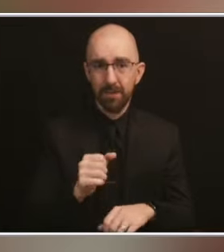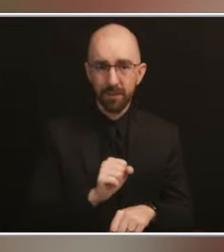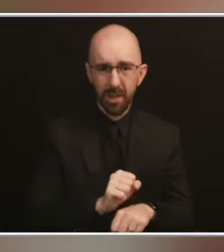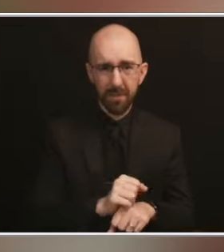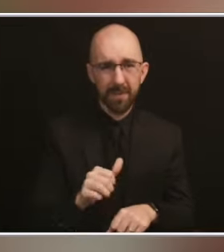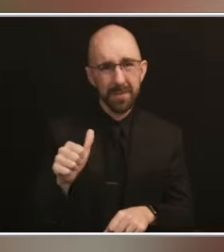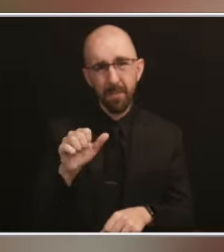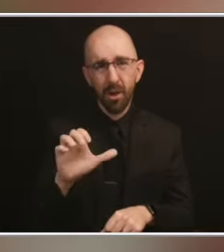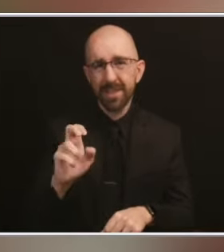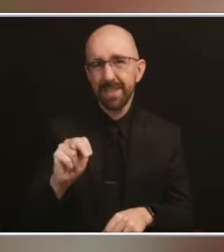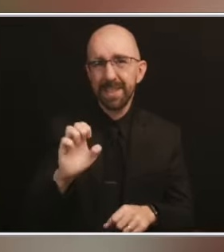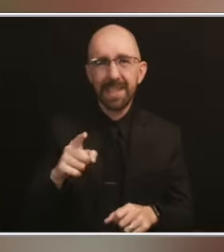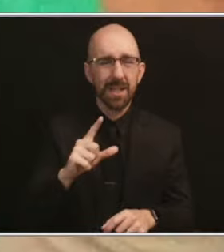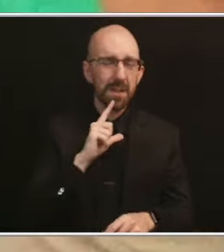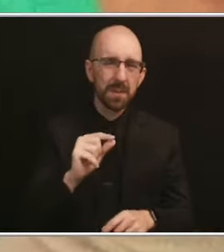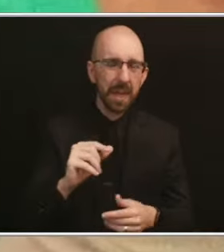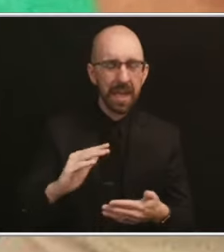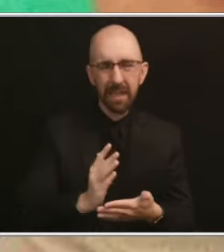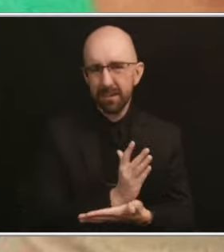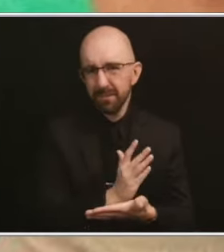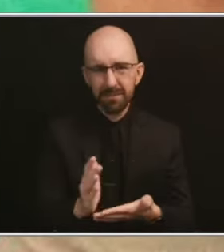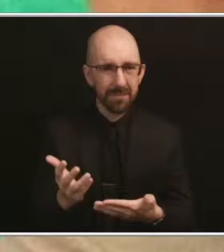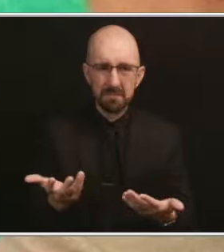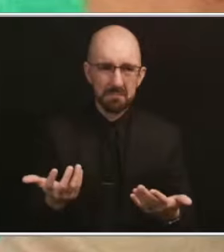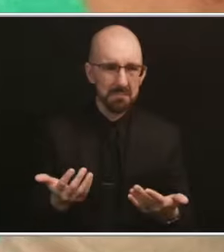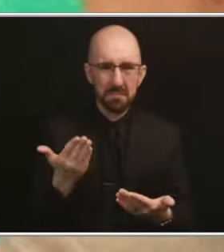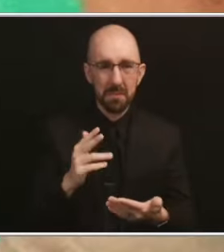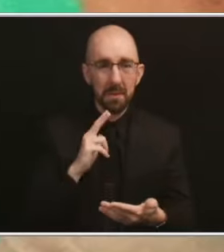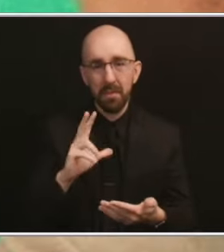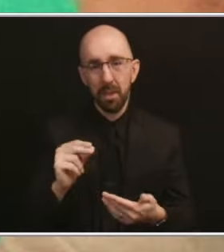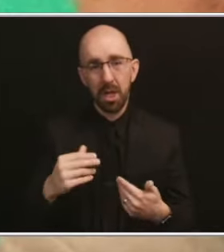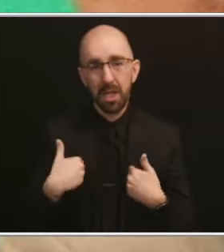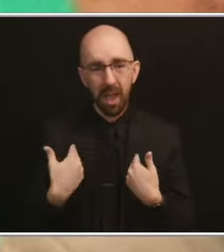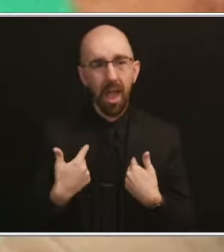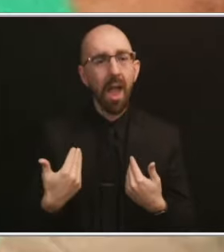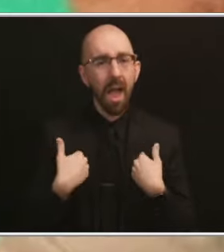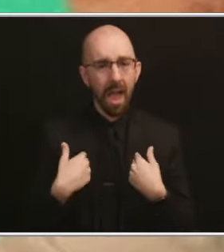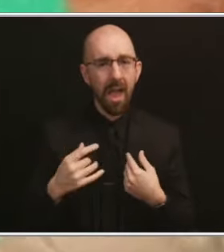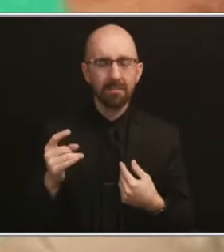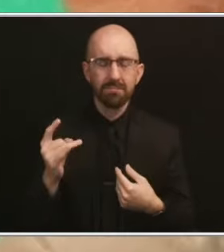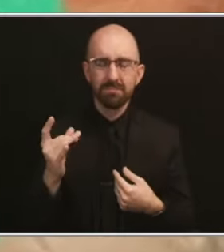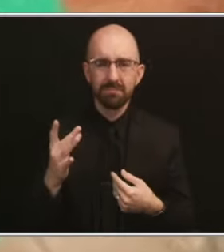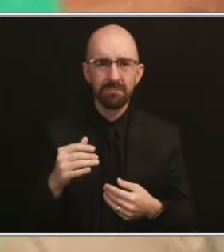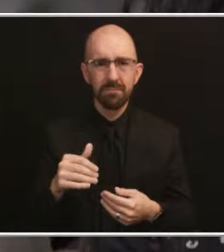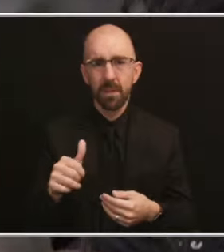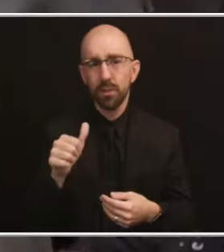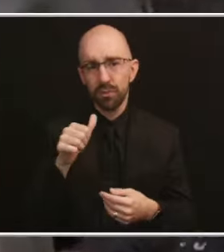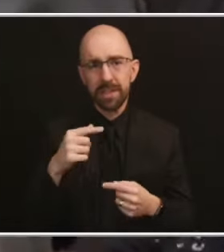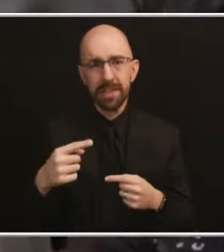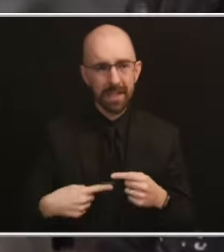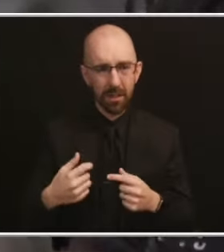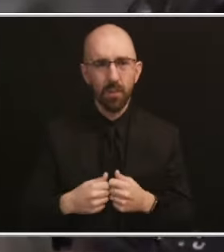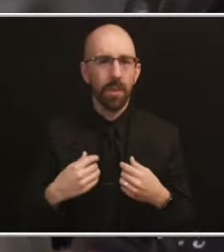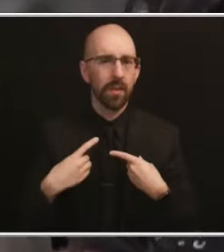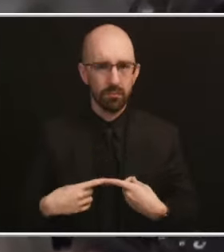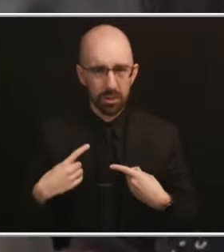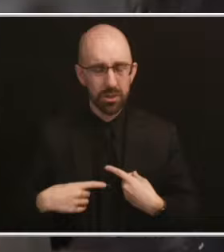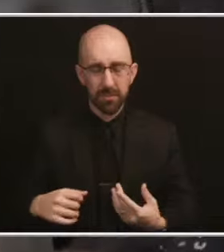you're in your 20s and maybe even young 30s. I had a vicious cycle with alcohol, too, as dealing with depression. Yeah,